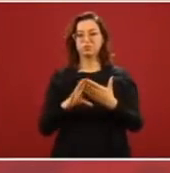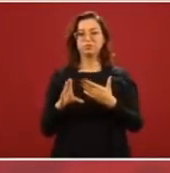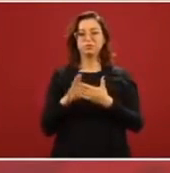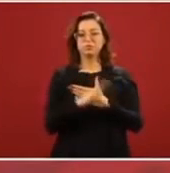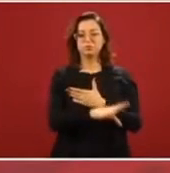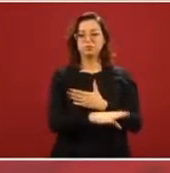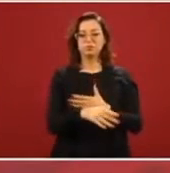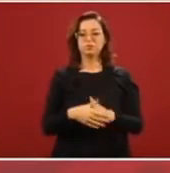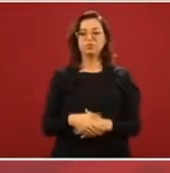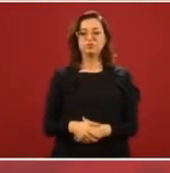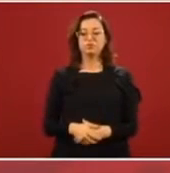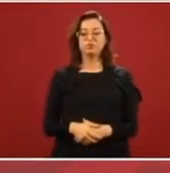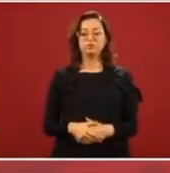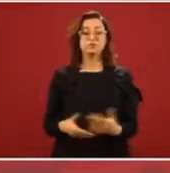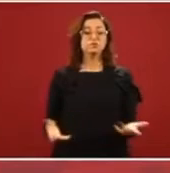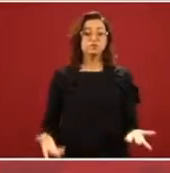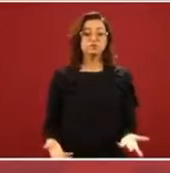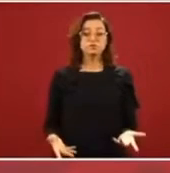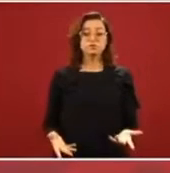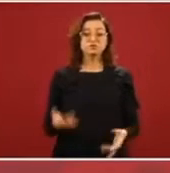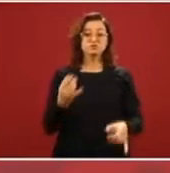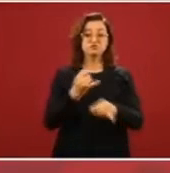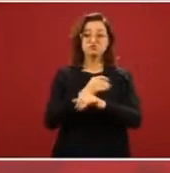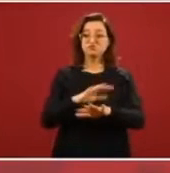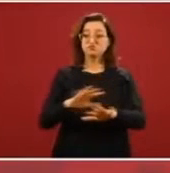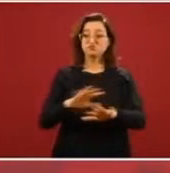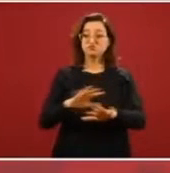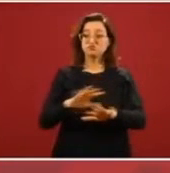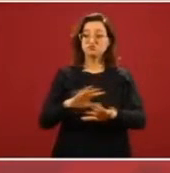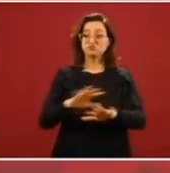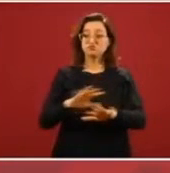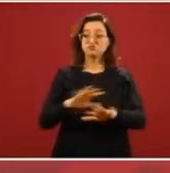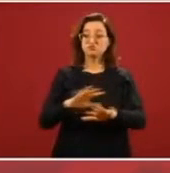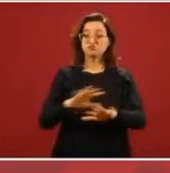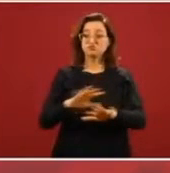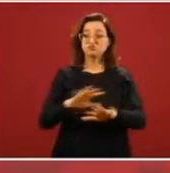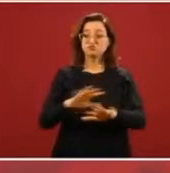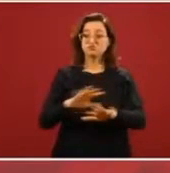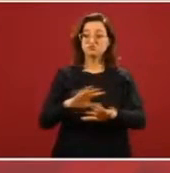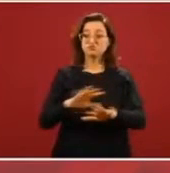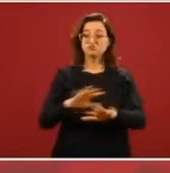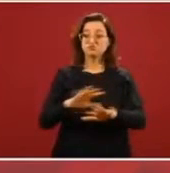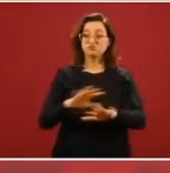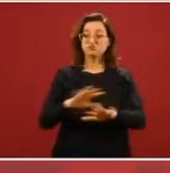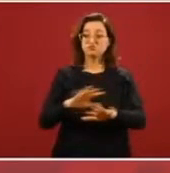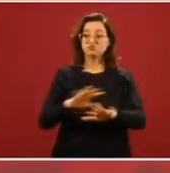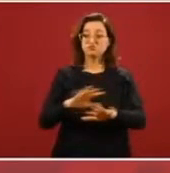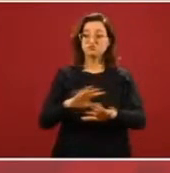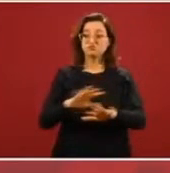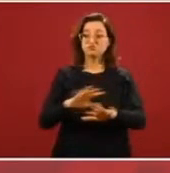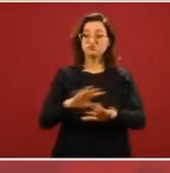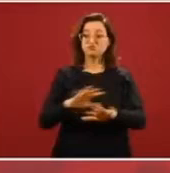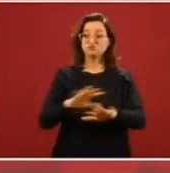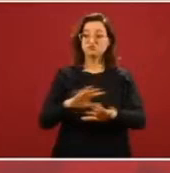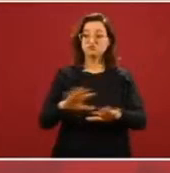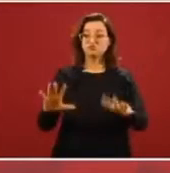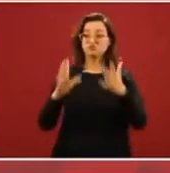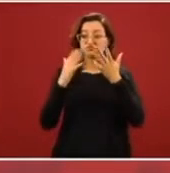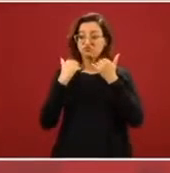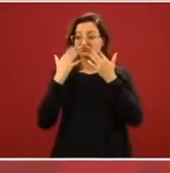hay desinformación, If there is hay rumores, if there is misinformation and